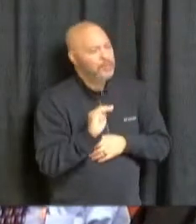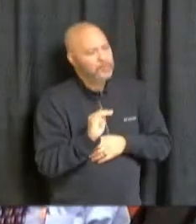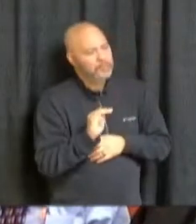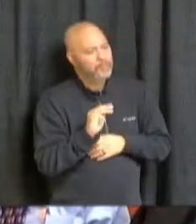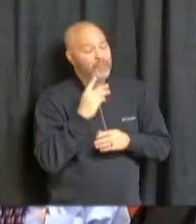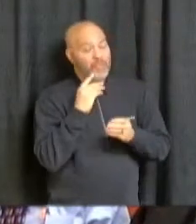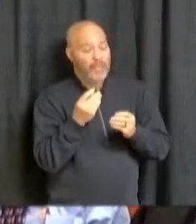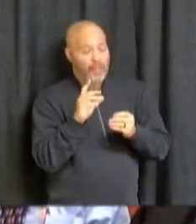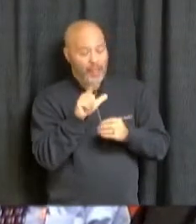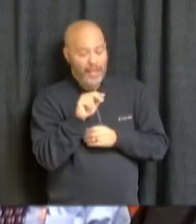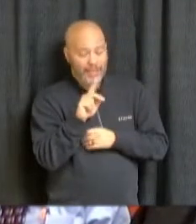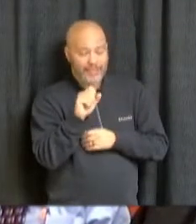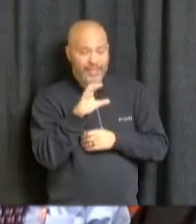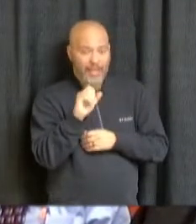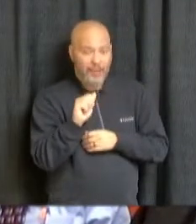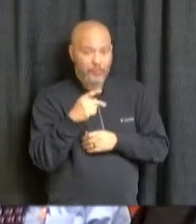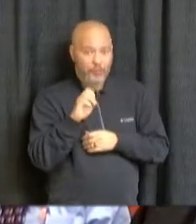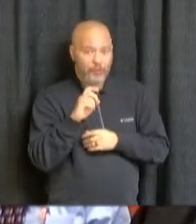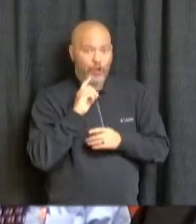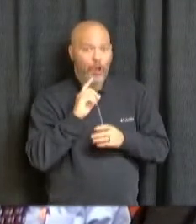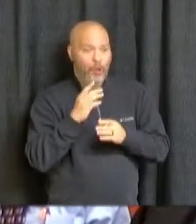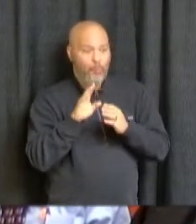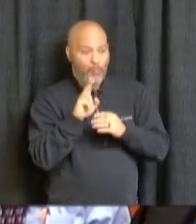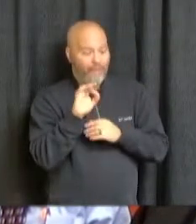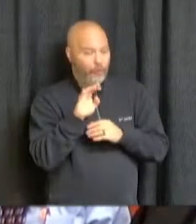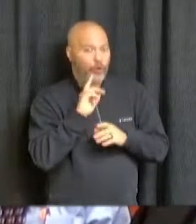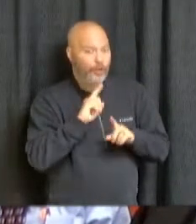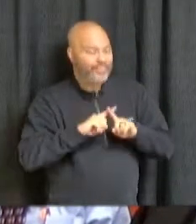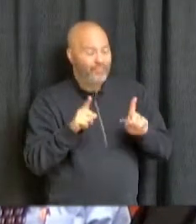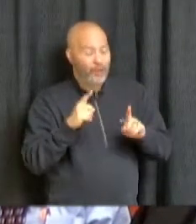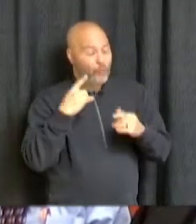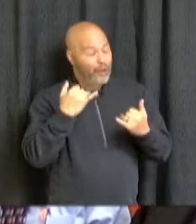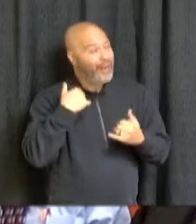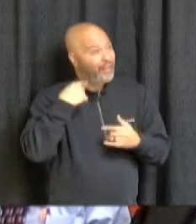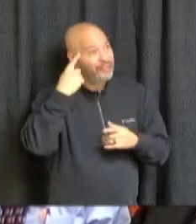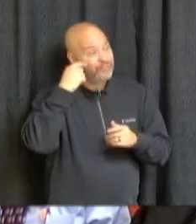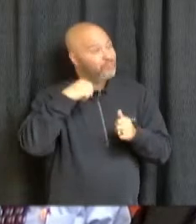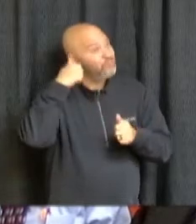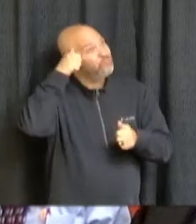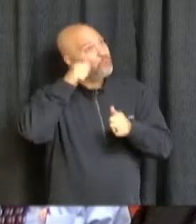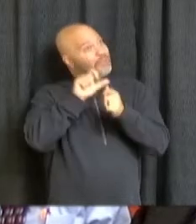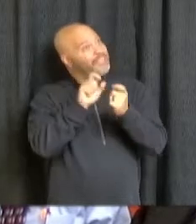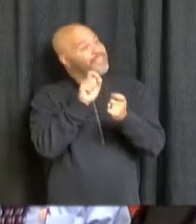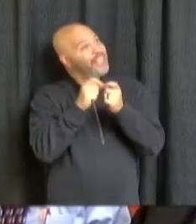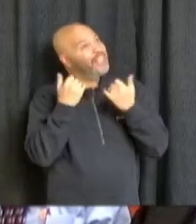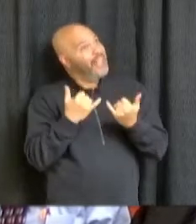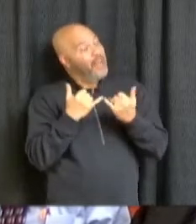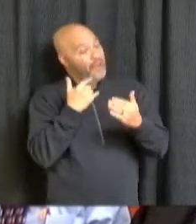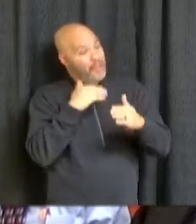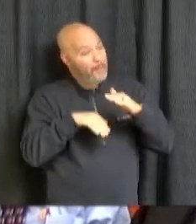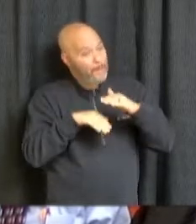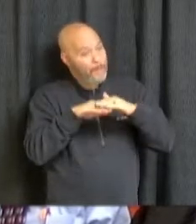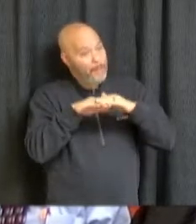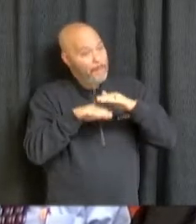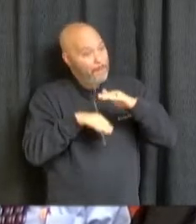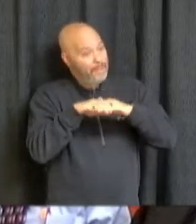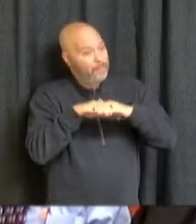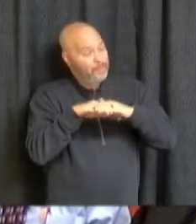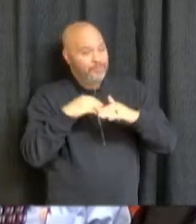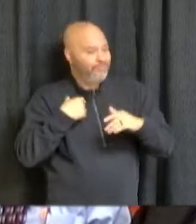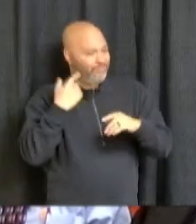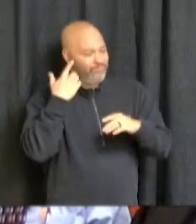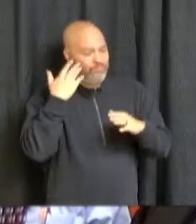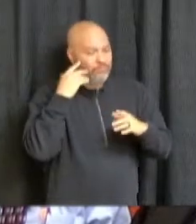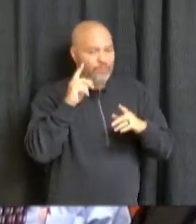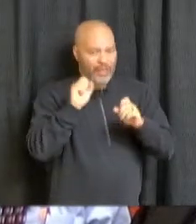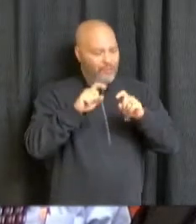The landscape buffers are different, and Okay. off the top of my head, I don't know what the minimum This- distances are, but Mhm. they can